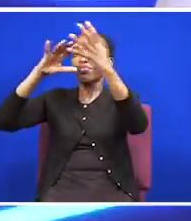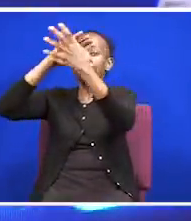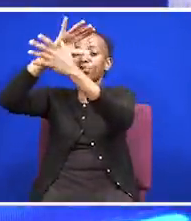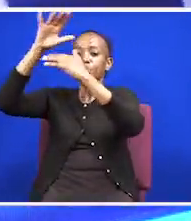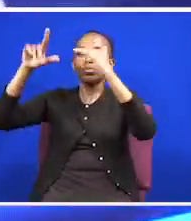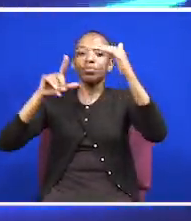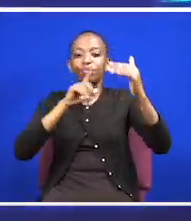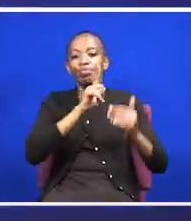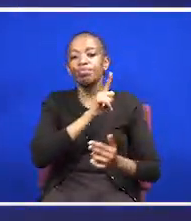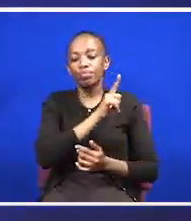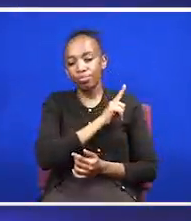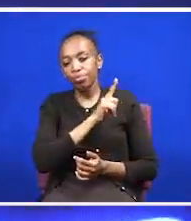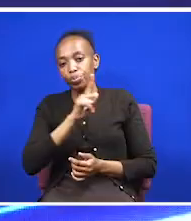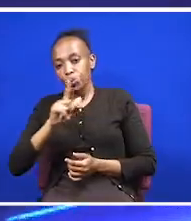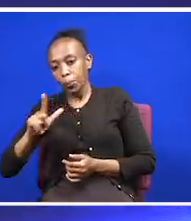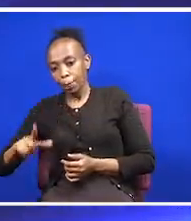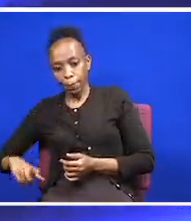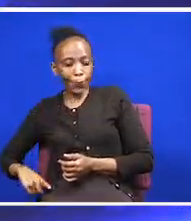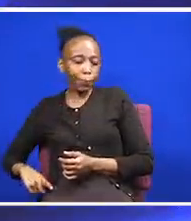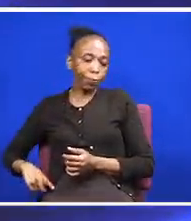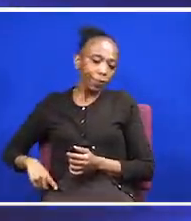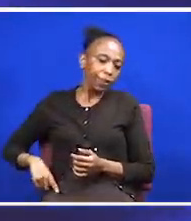alizitandaza mbingu.